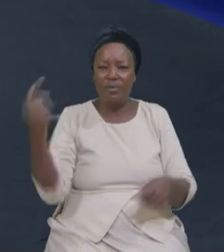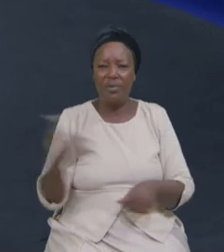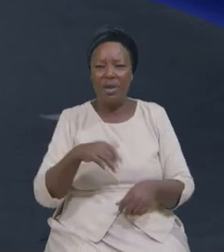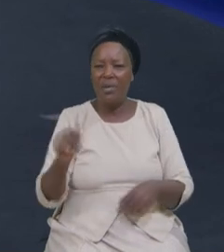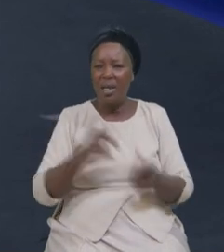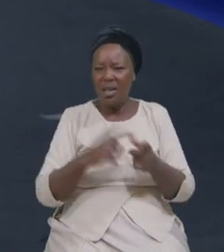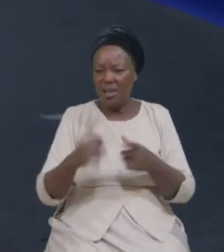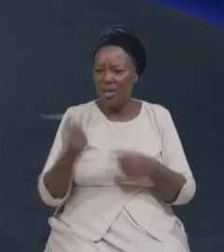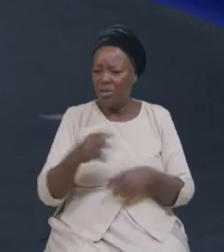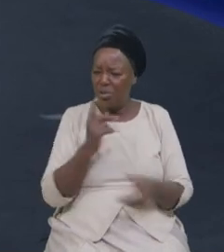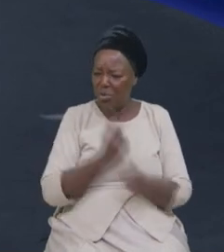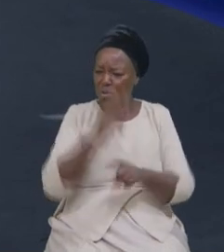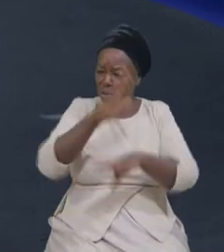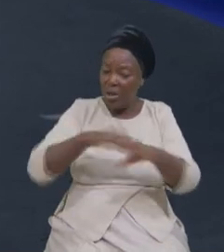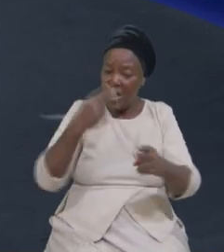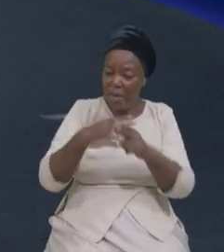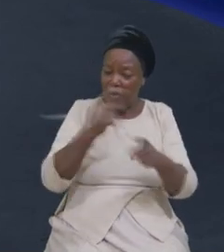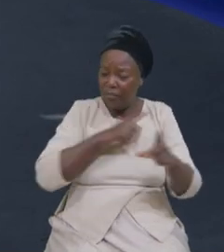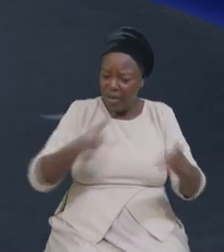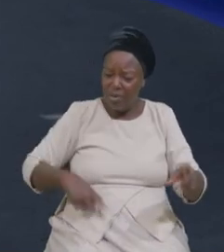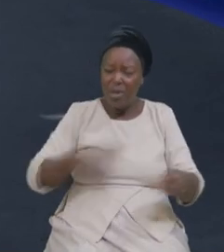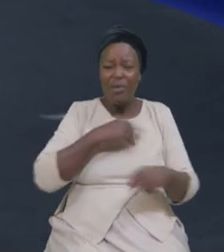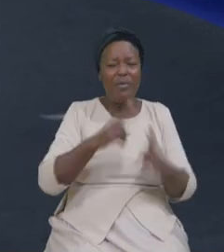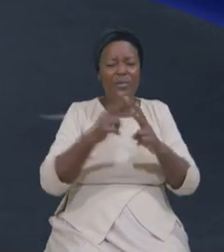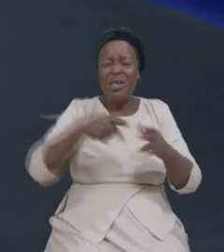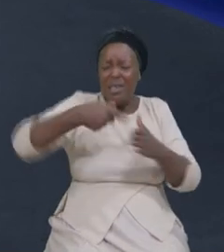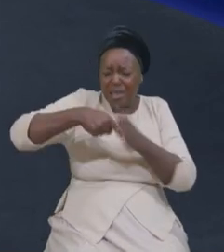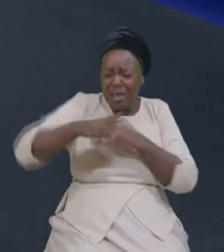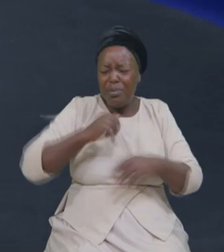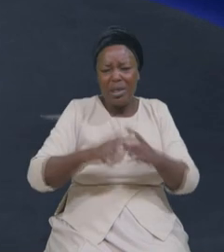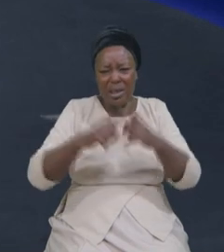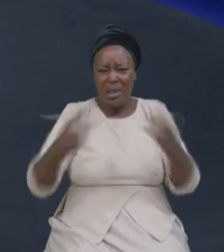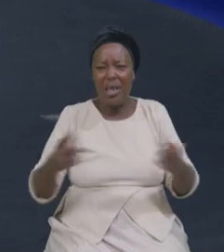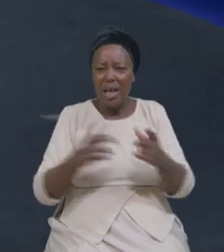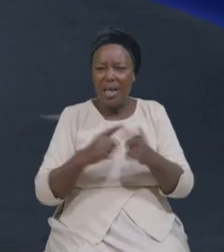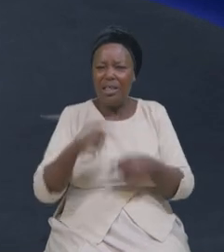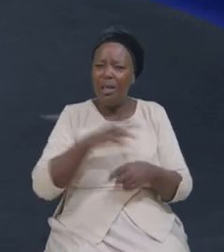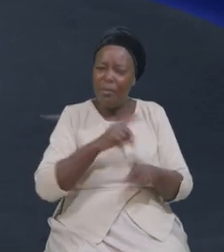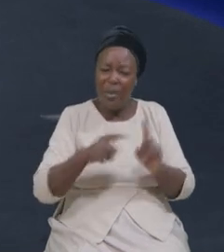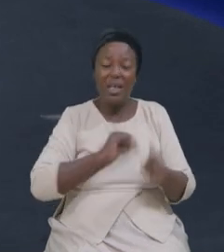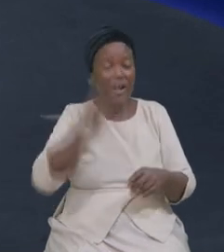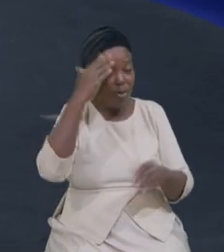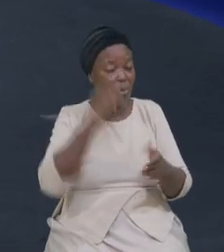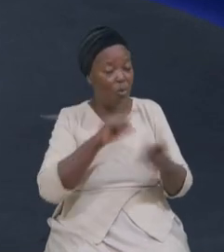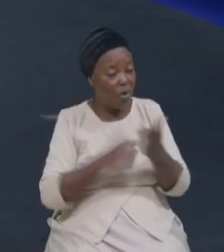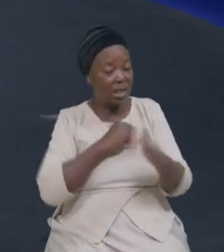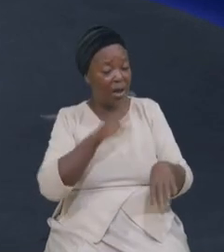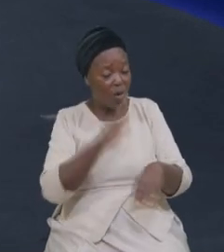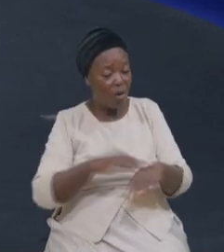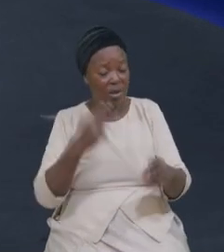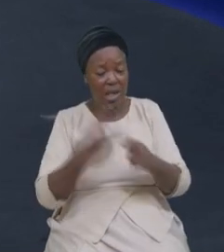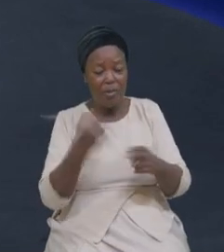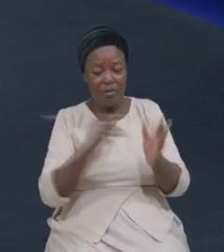so big and it's so great, I don't know even how to retain that, but I feel the pain. What's my response? Praise the Lord, for